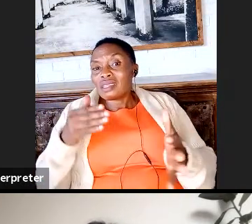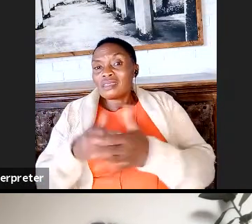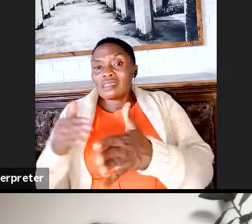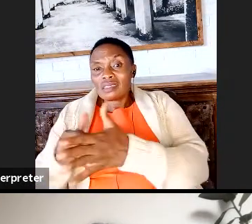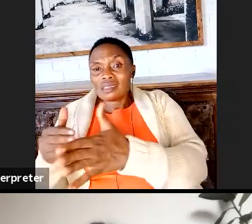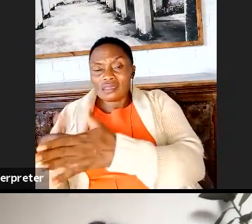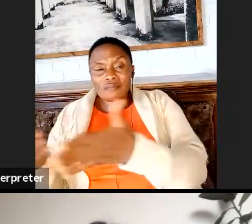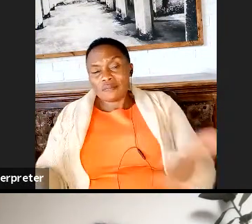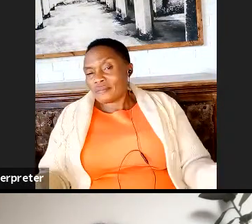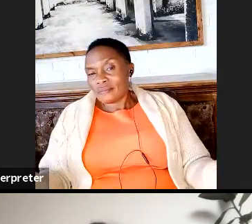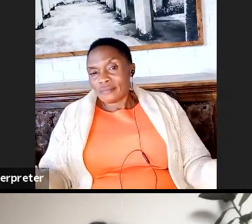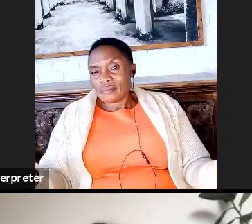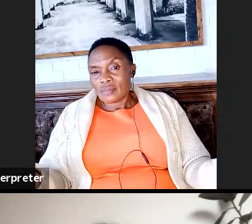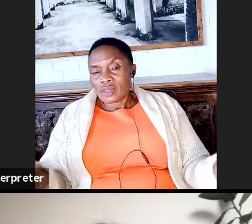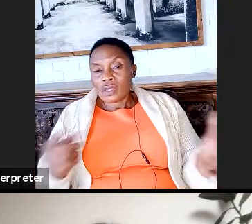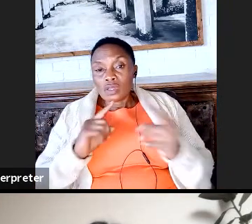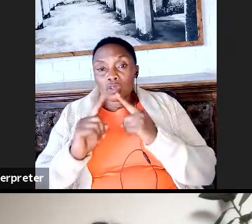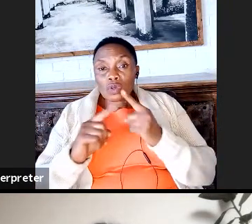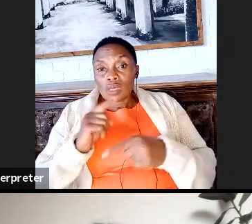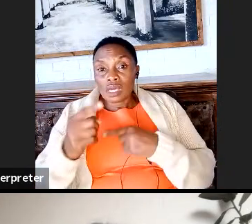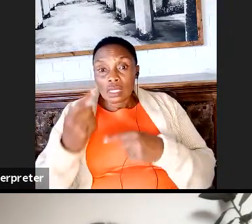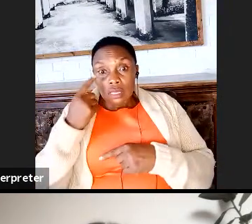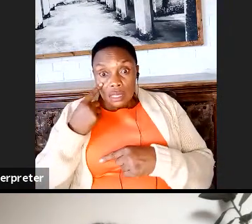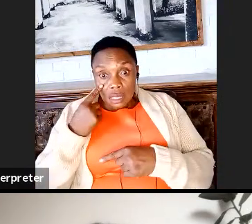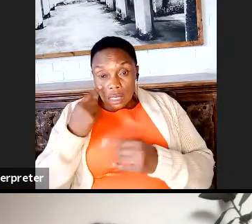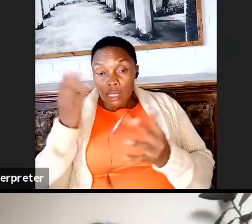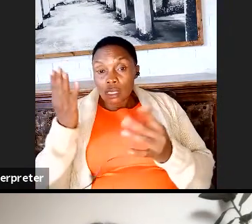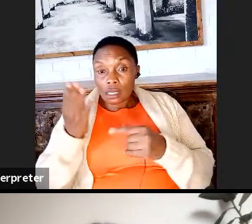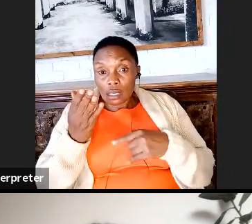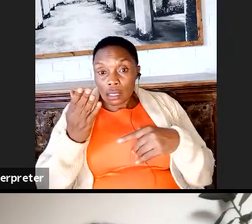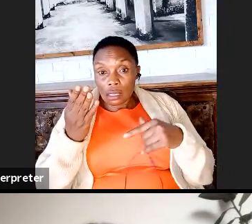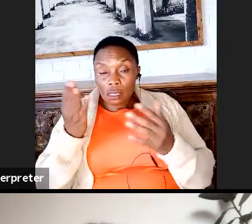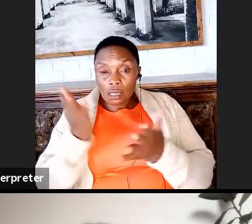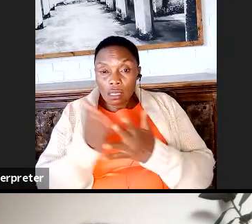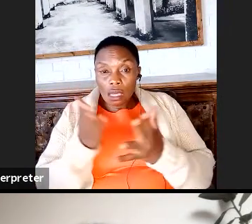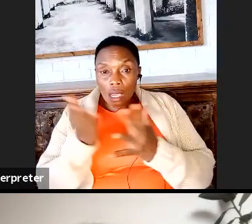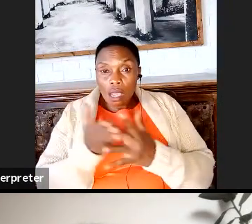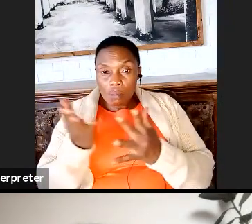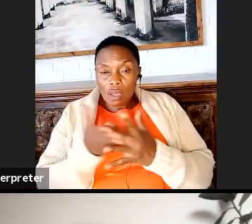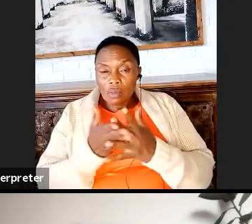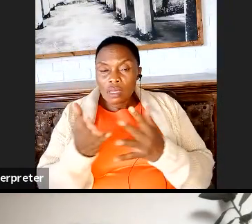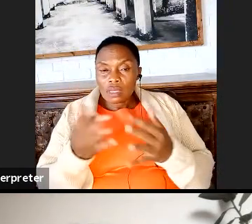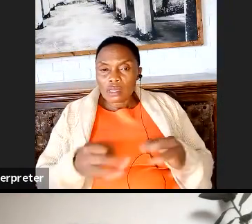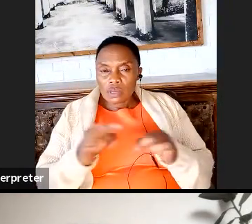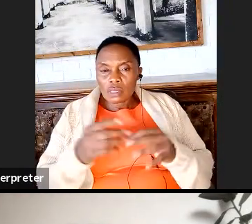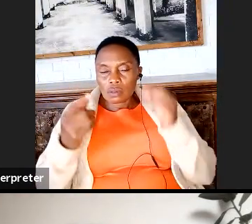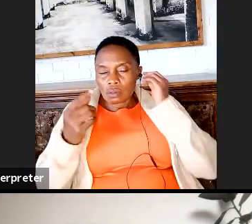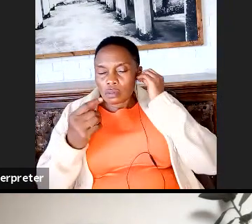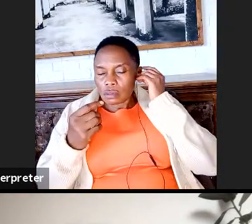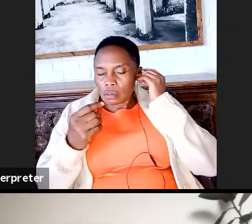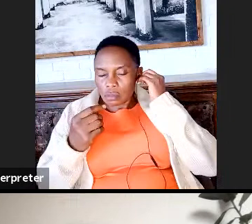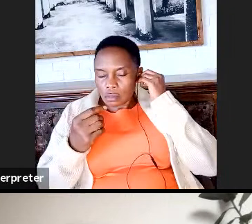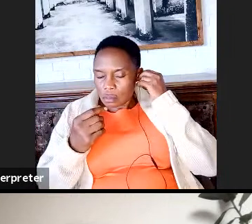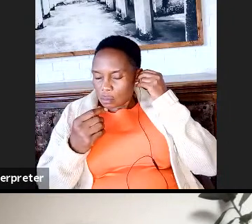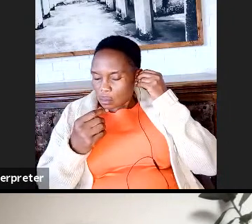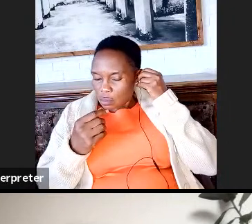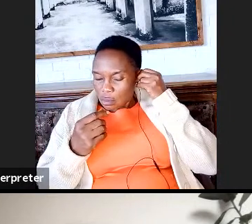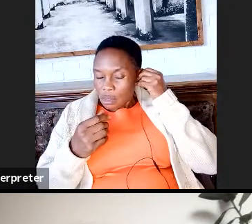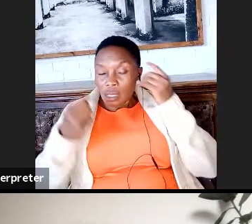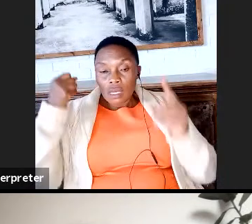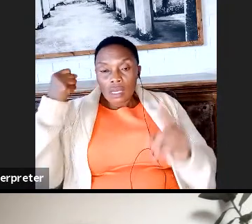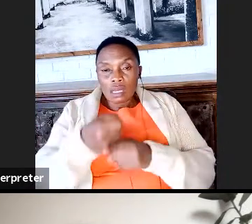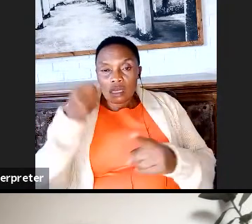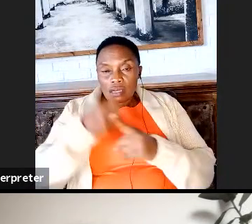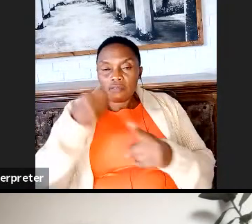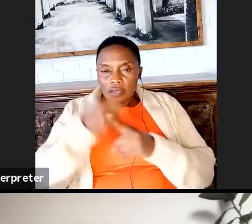gaps, is really pivotal to ensuring the effectiveness of advocacy and